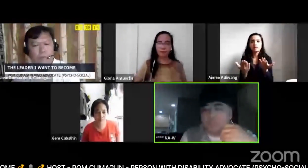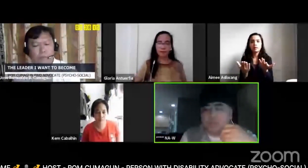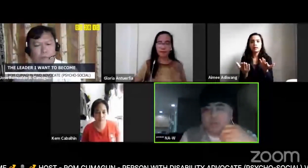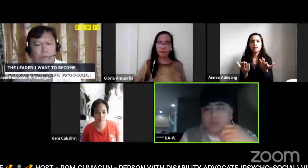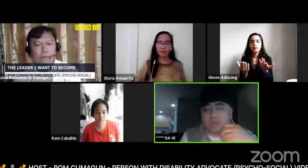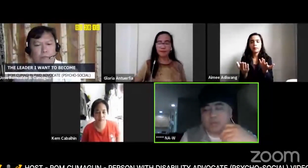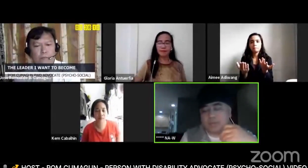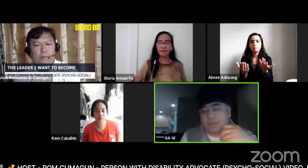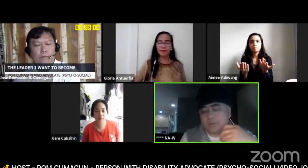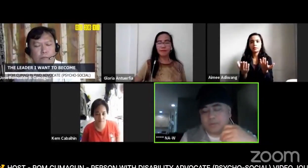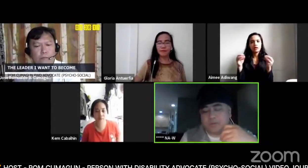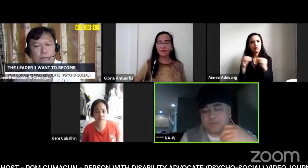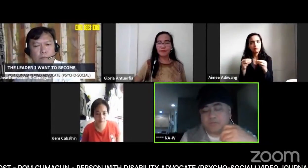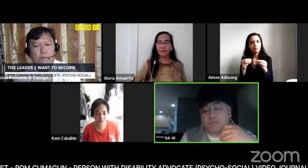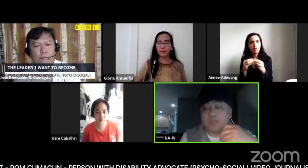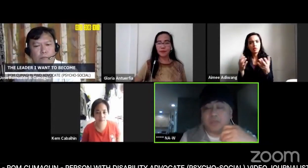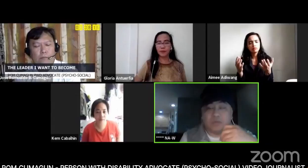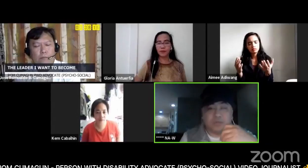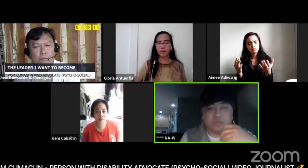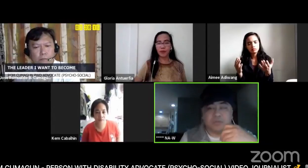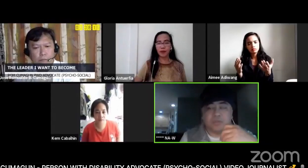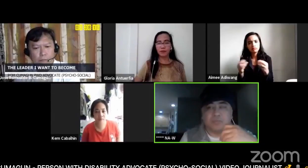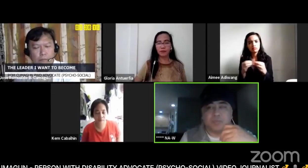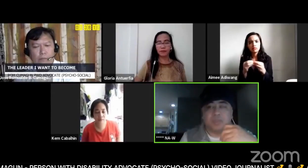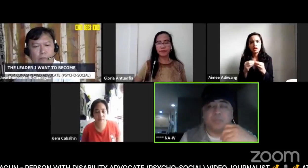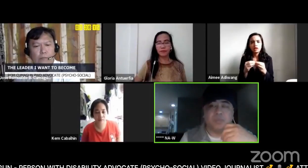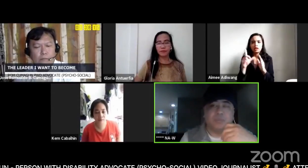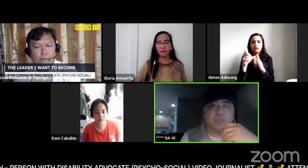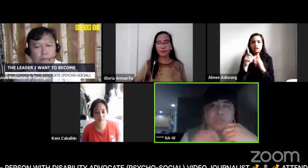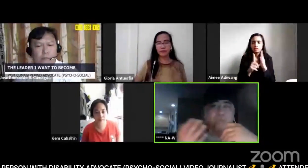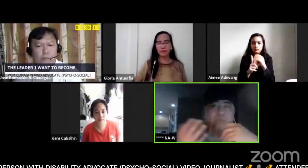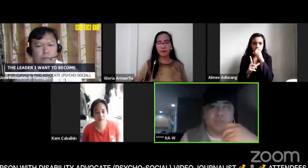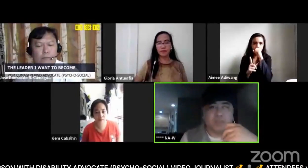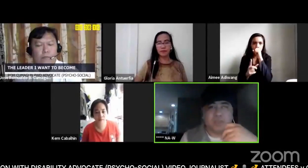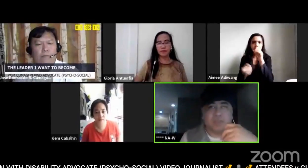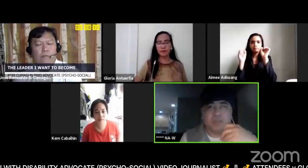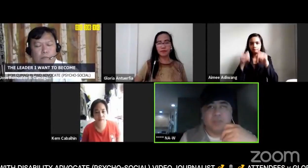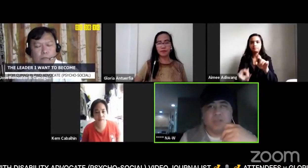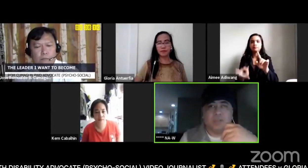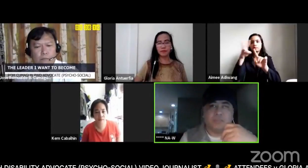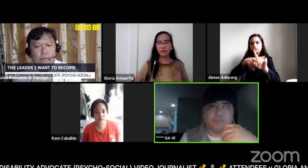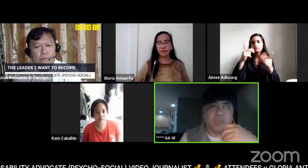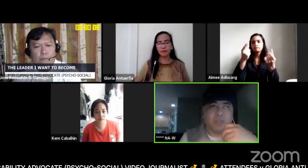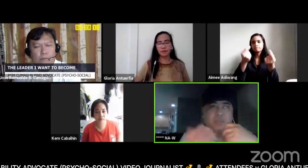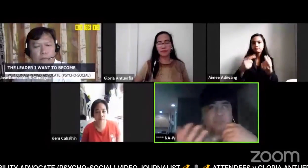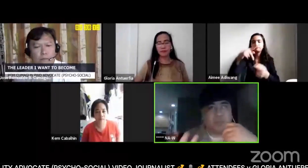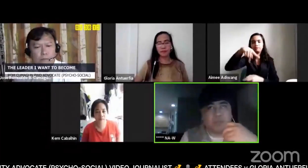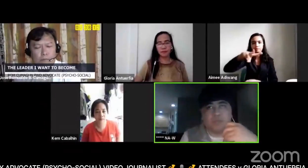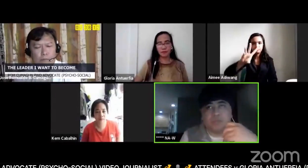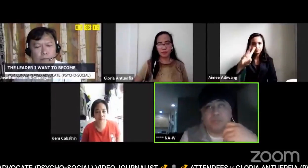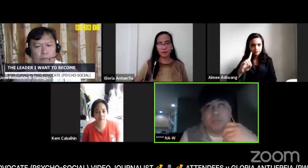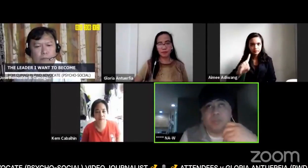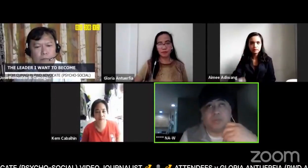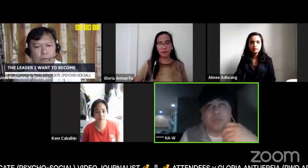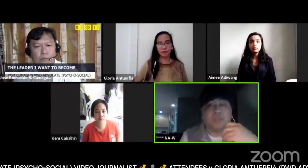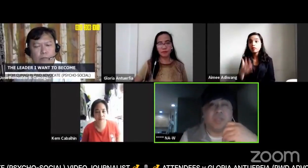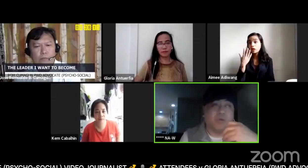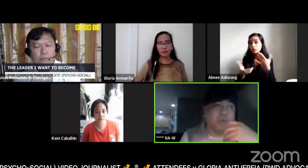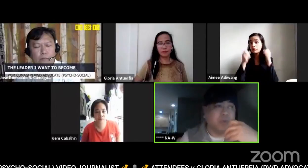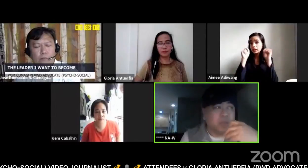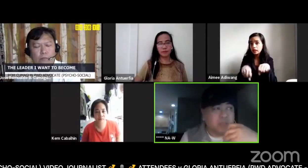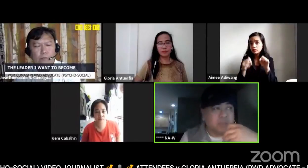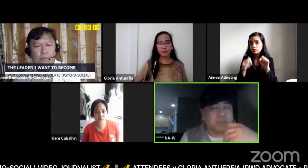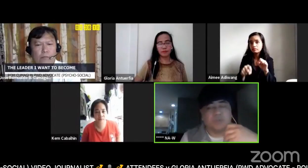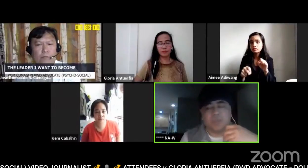enacting more friendly laws to the PWD community. Maybe it could be